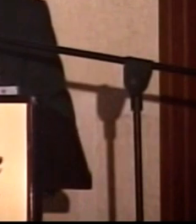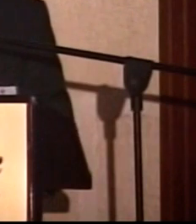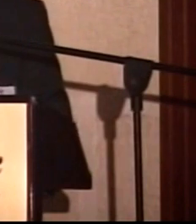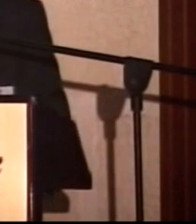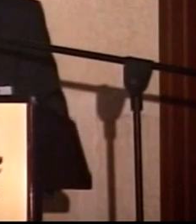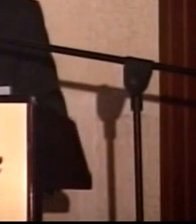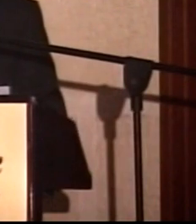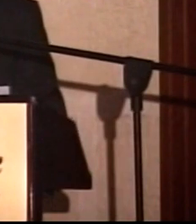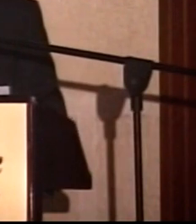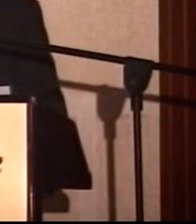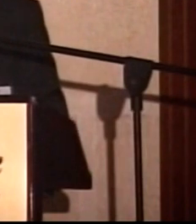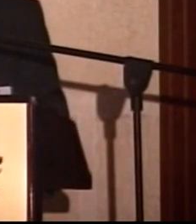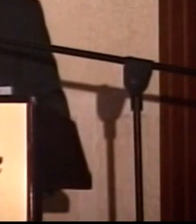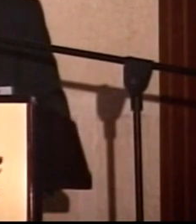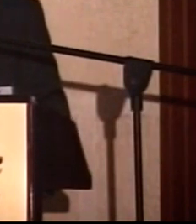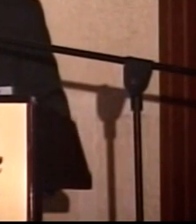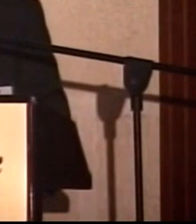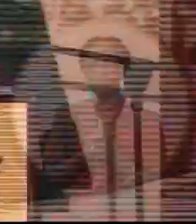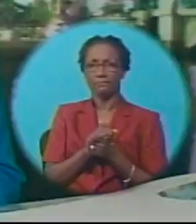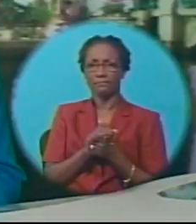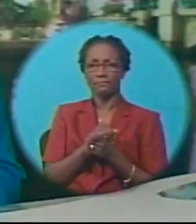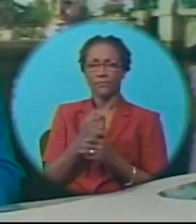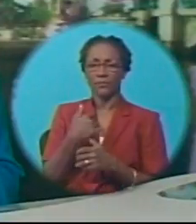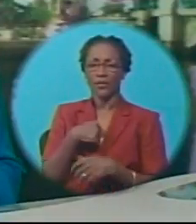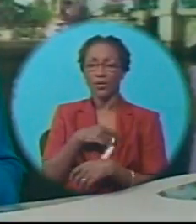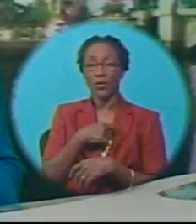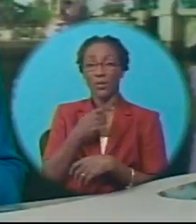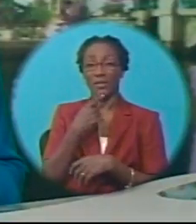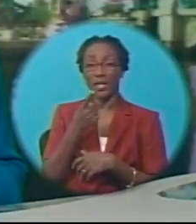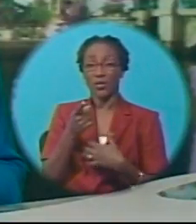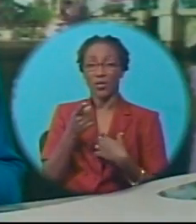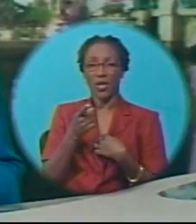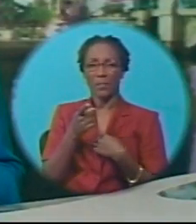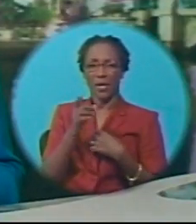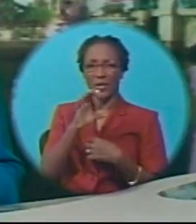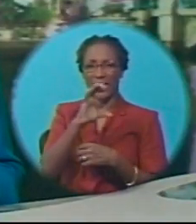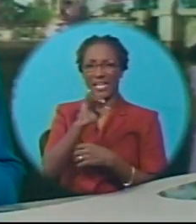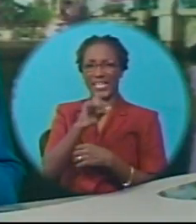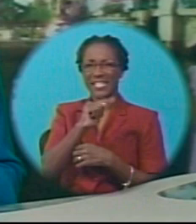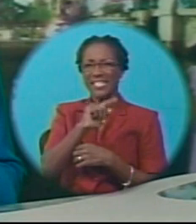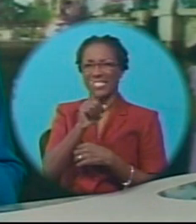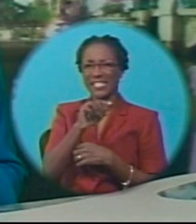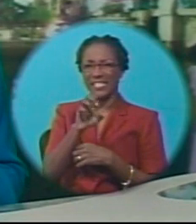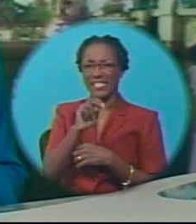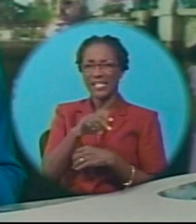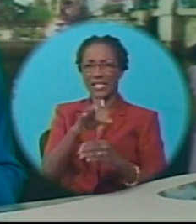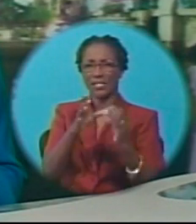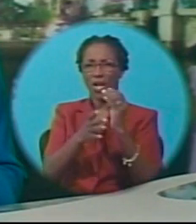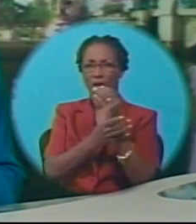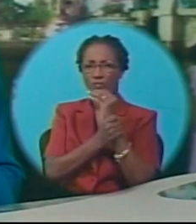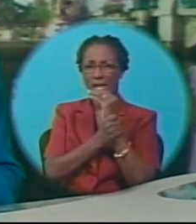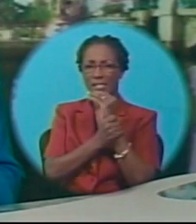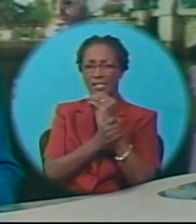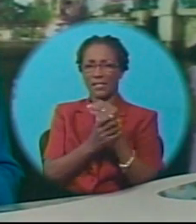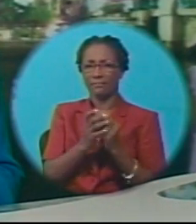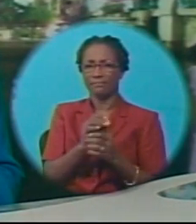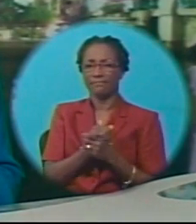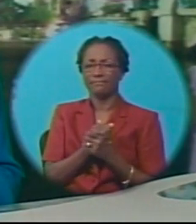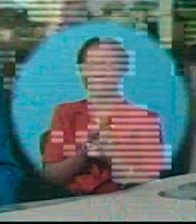at a cost of $42 million. Well, coming up, we'll tell you about a rare citizen's arrest.